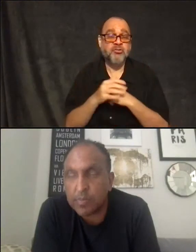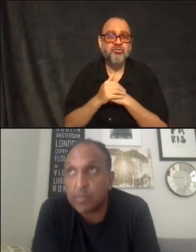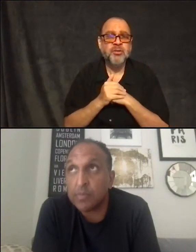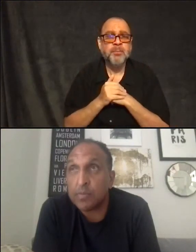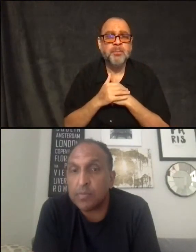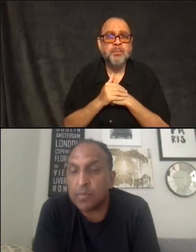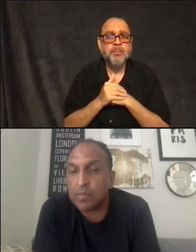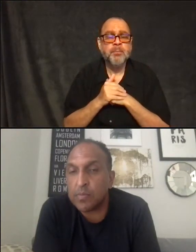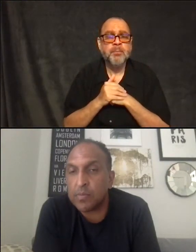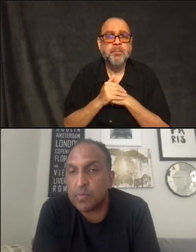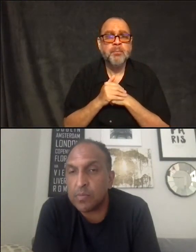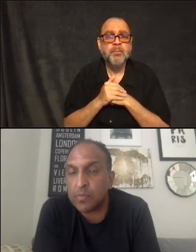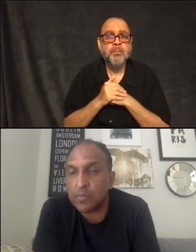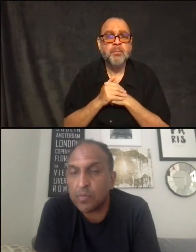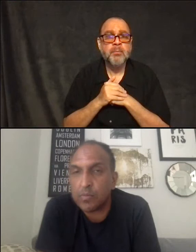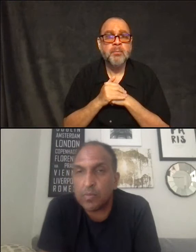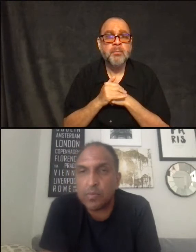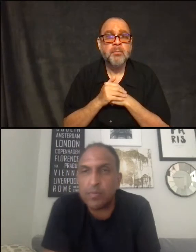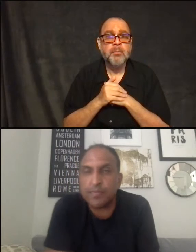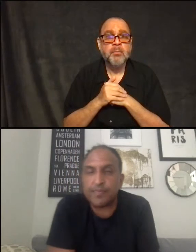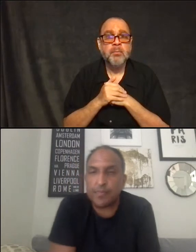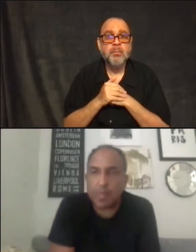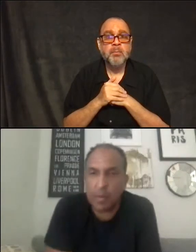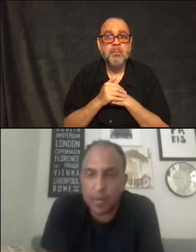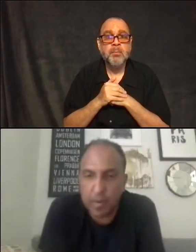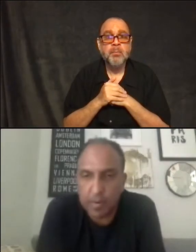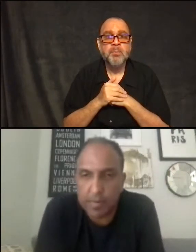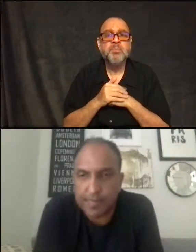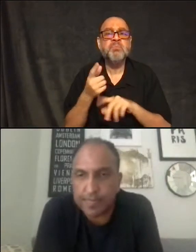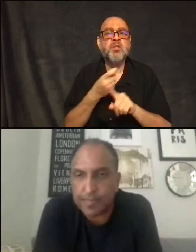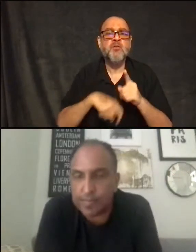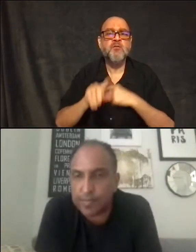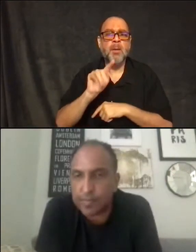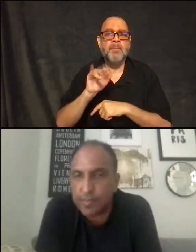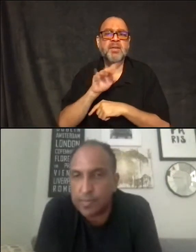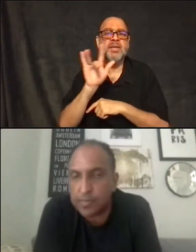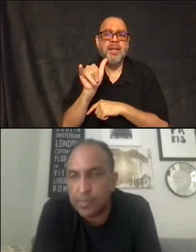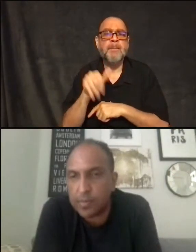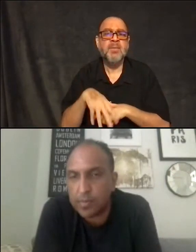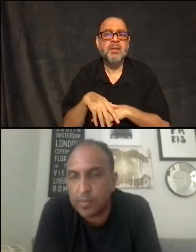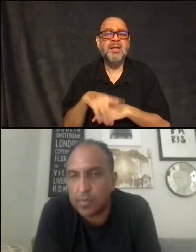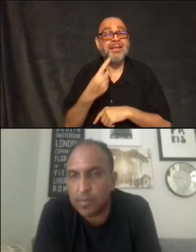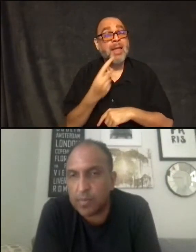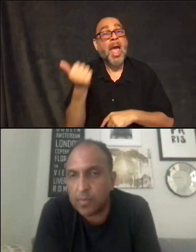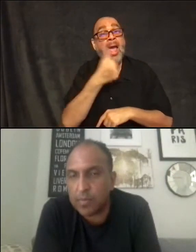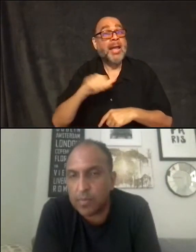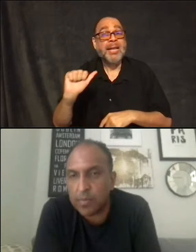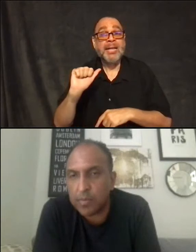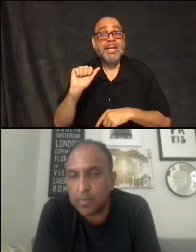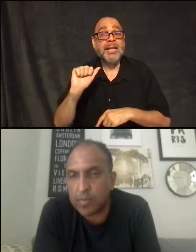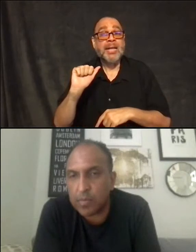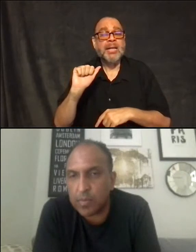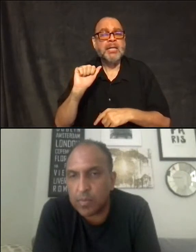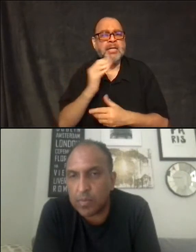this, I'll just jump to the last question from Timothy. Is there any recommendations of good, healthy audio rooms, Twitter Spaces, green room folks who